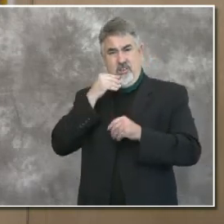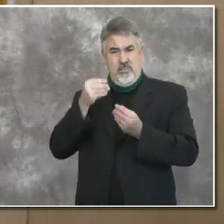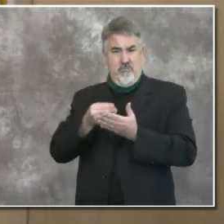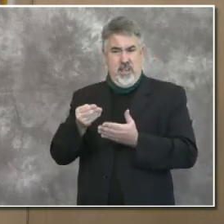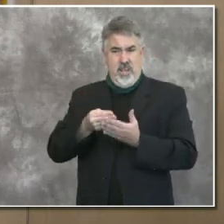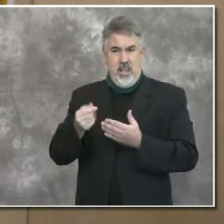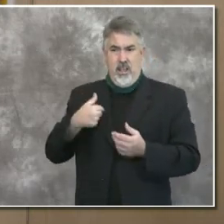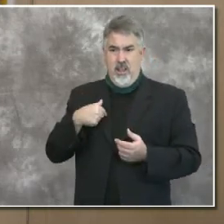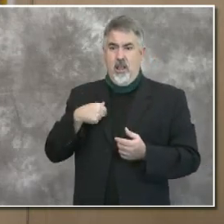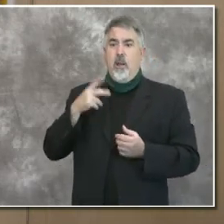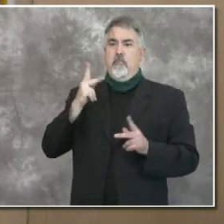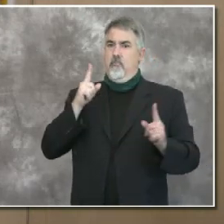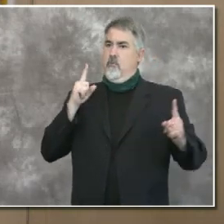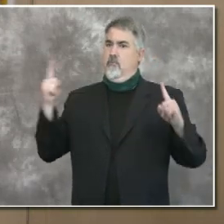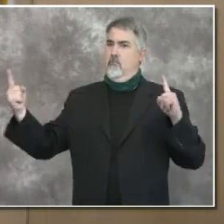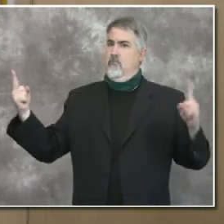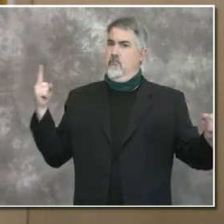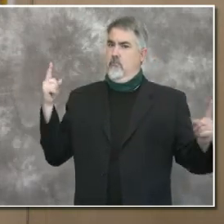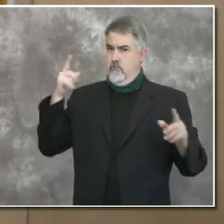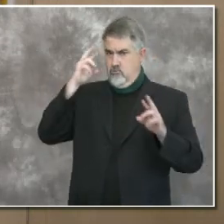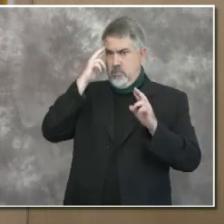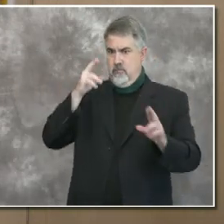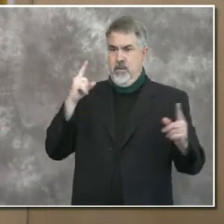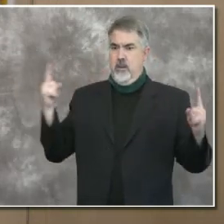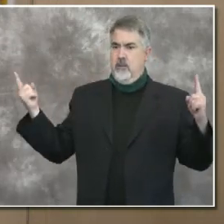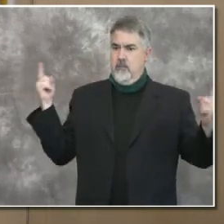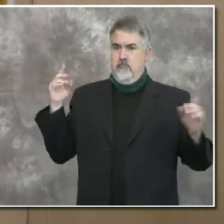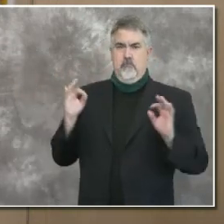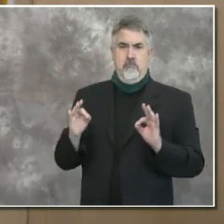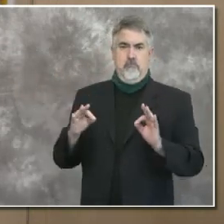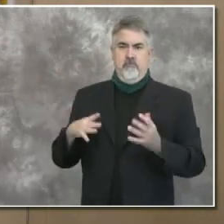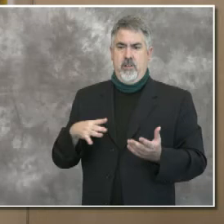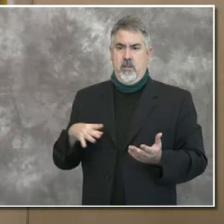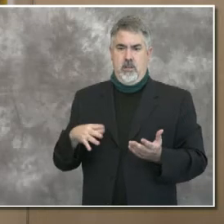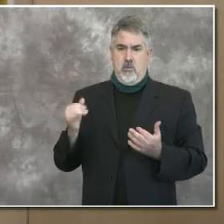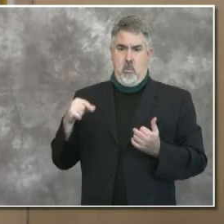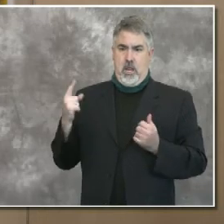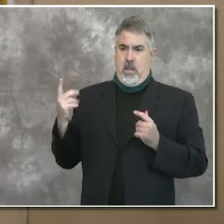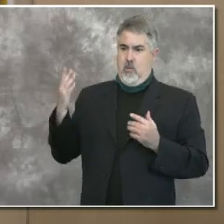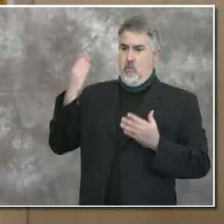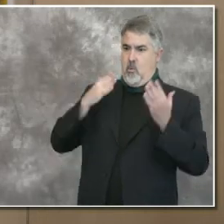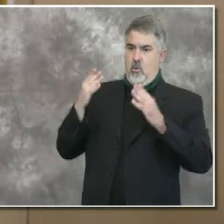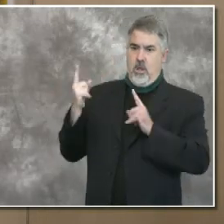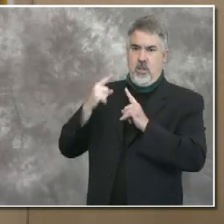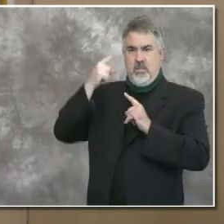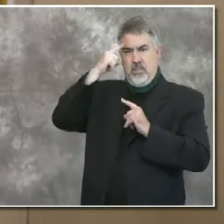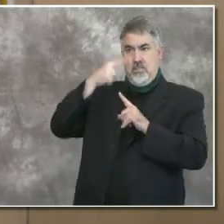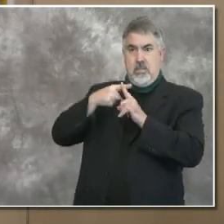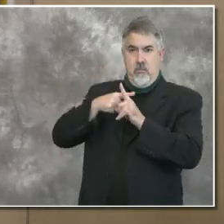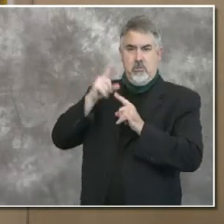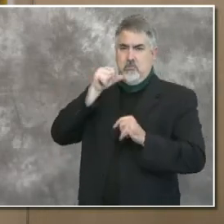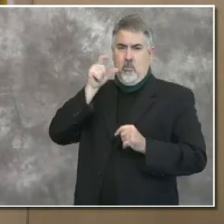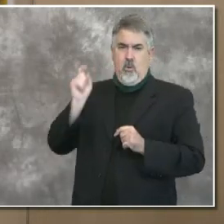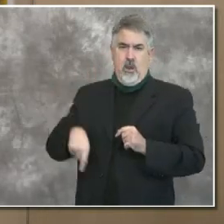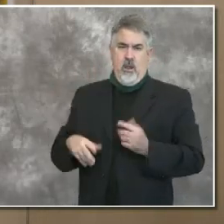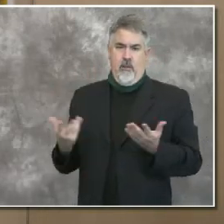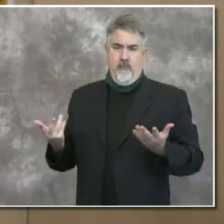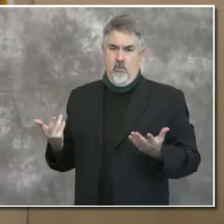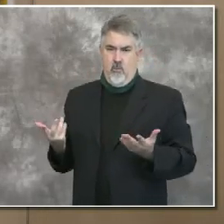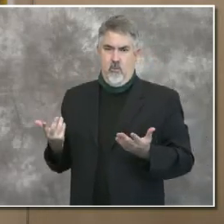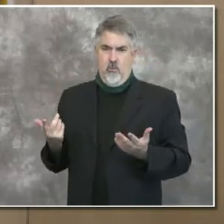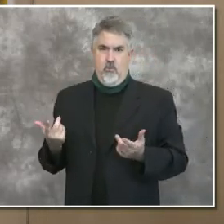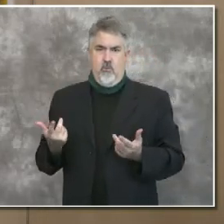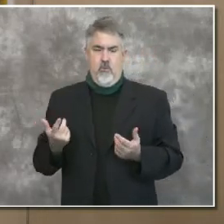staying that 6 feet away. So it's not necessary to take temperatures as they come in. We are now, or will